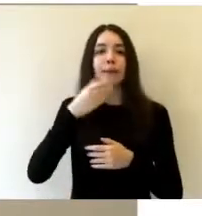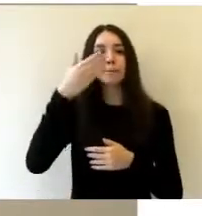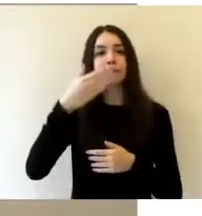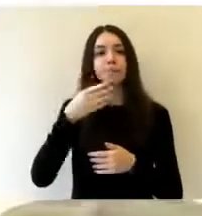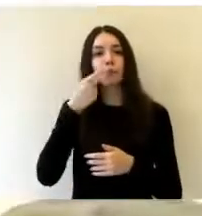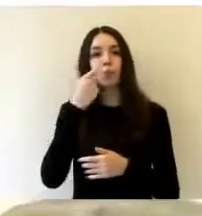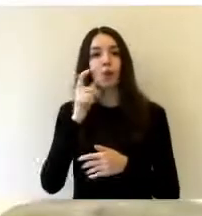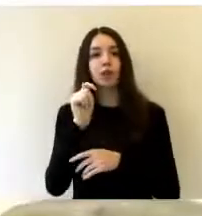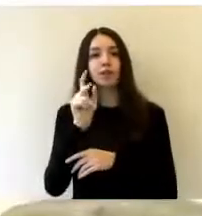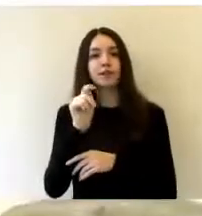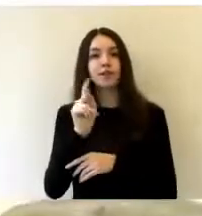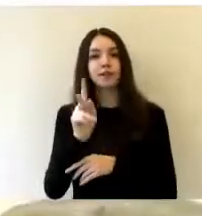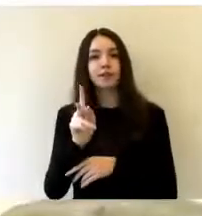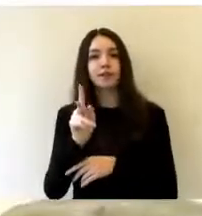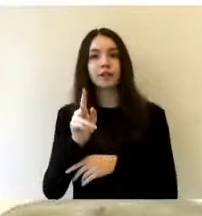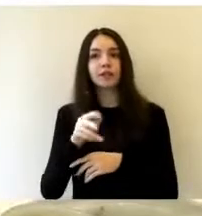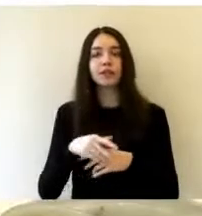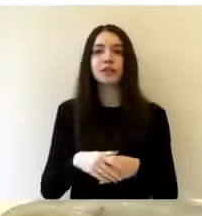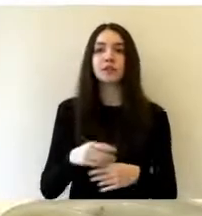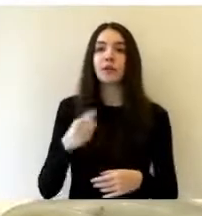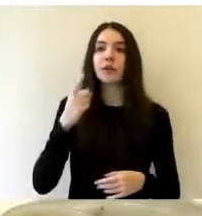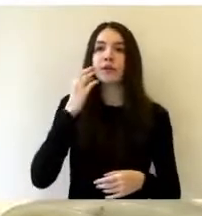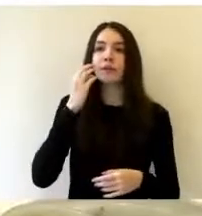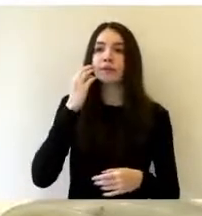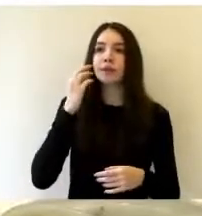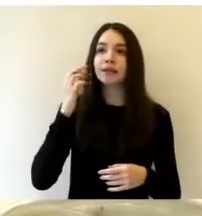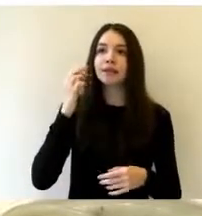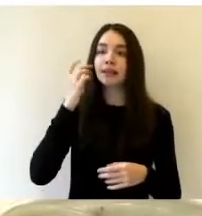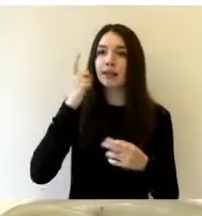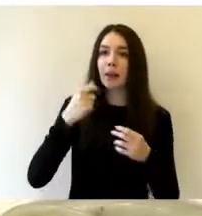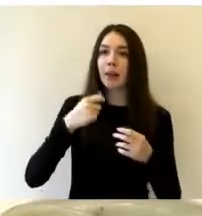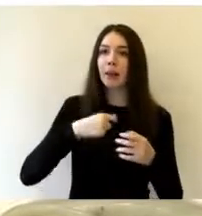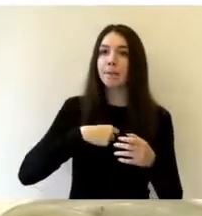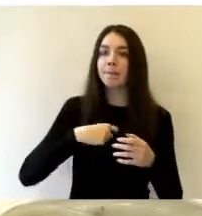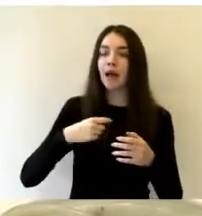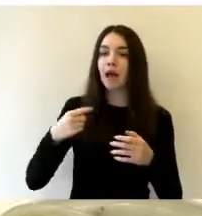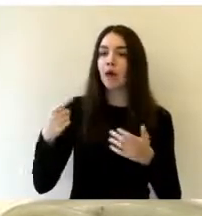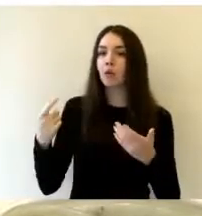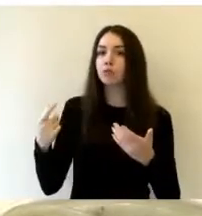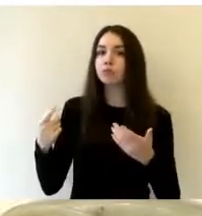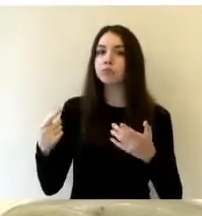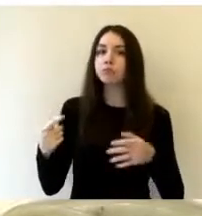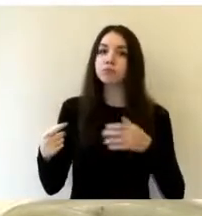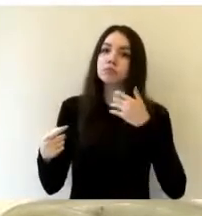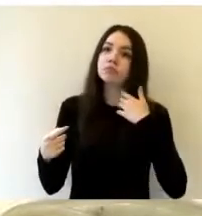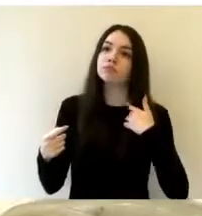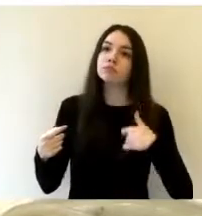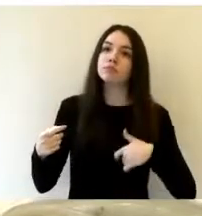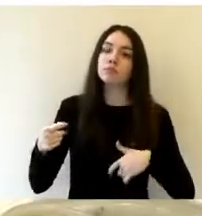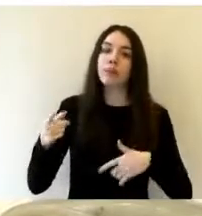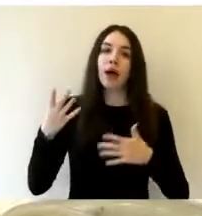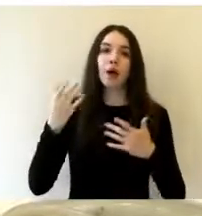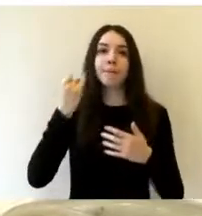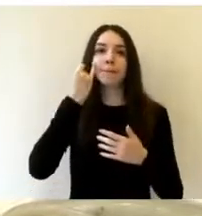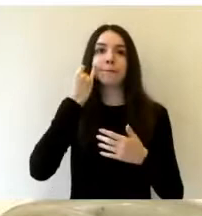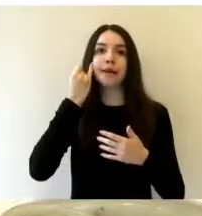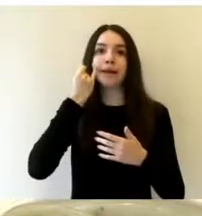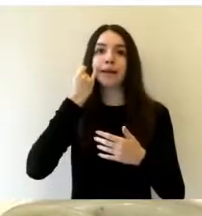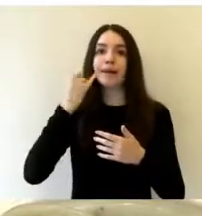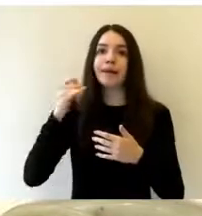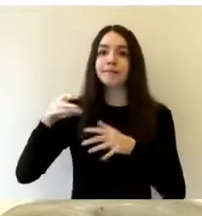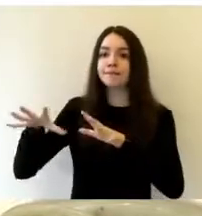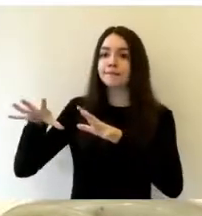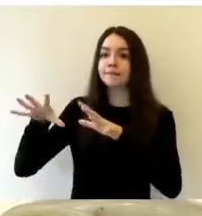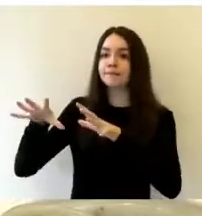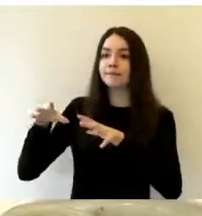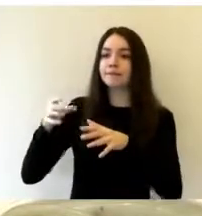gets to be a sculptor for a moment, when they hold a spoon and they open up a container of ice cream, and if the refrigerator's not working super well, it's like really soft, or they forgot about it because they